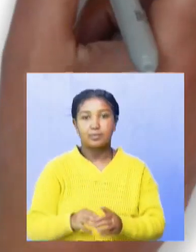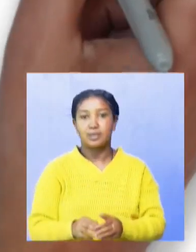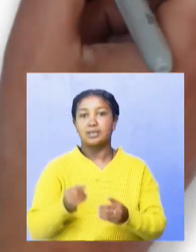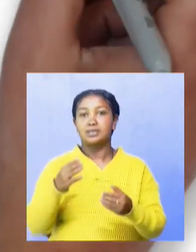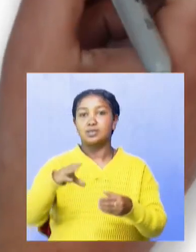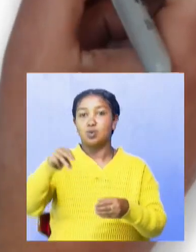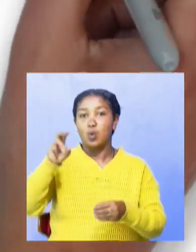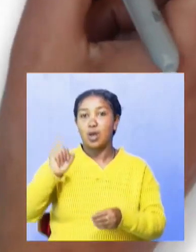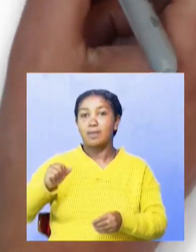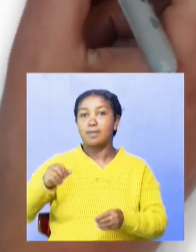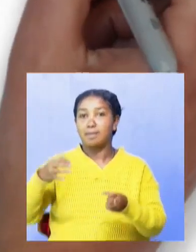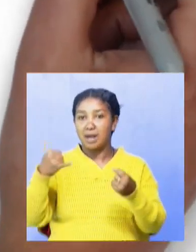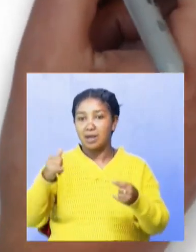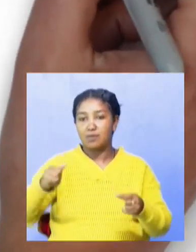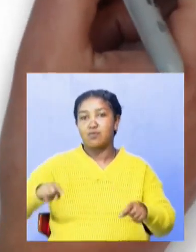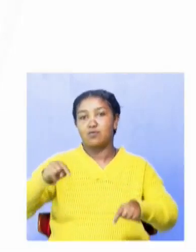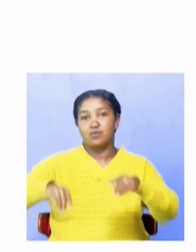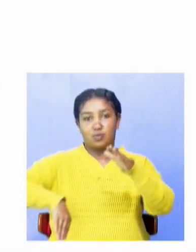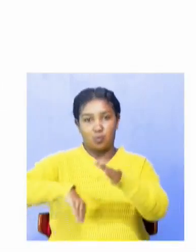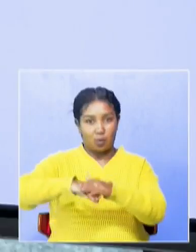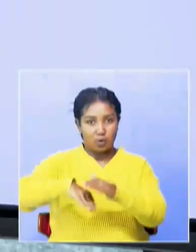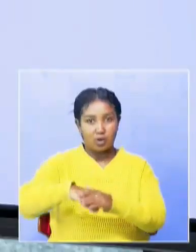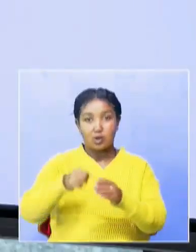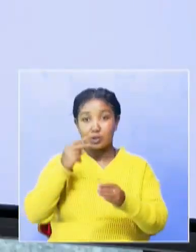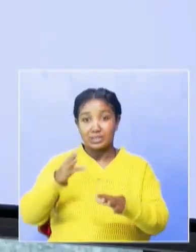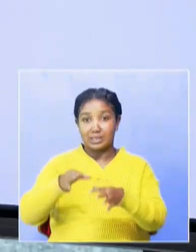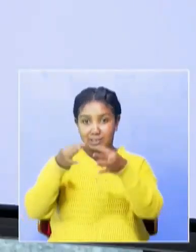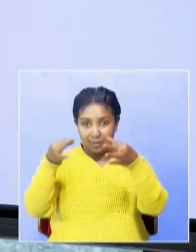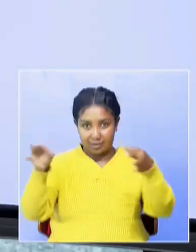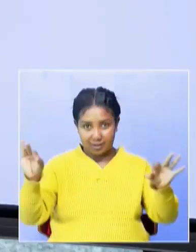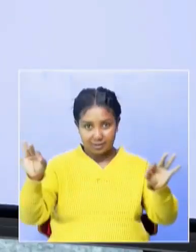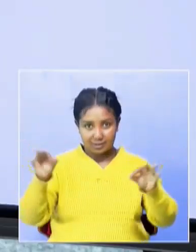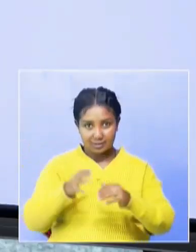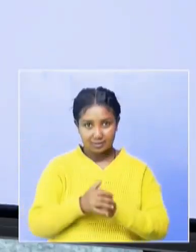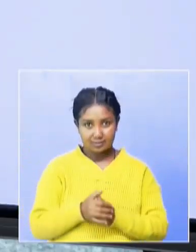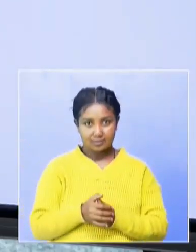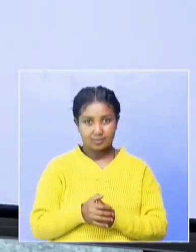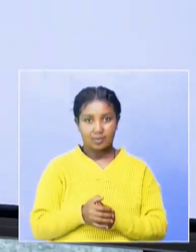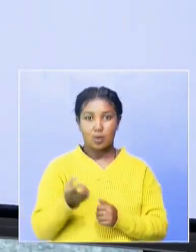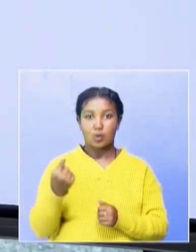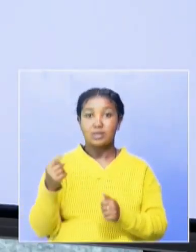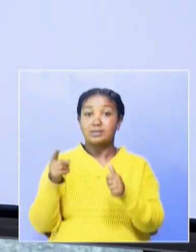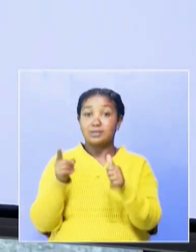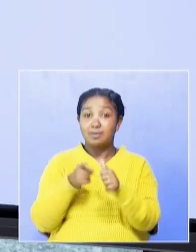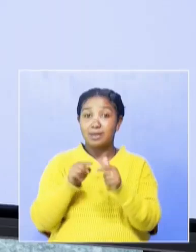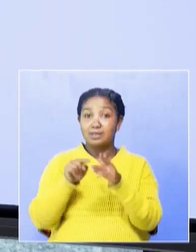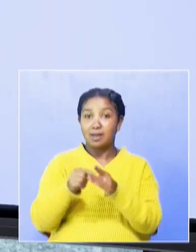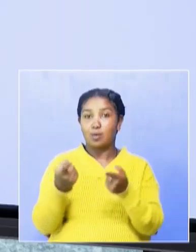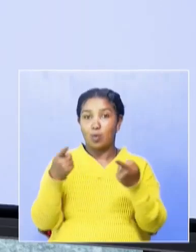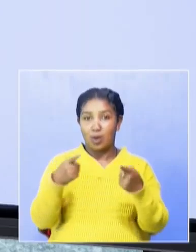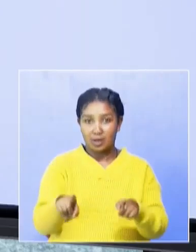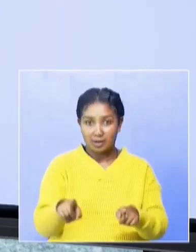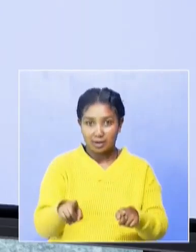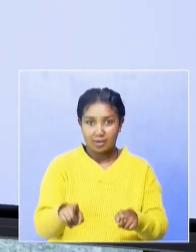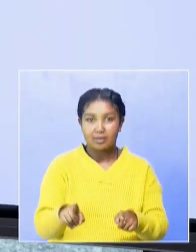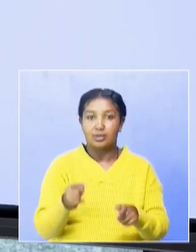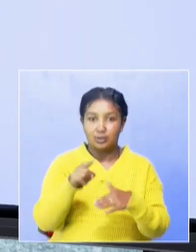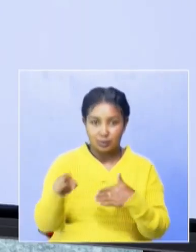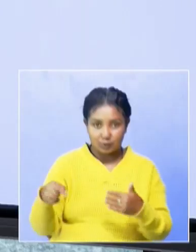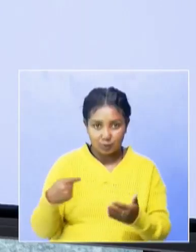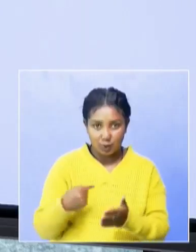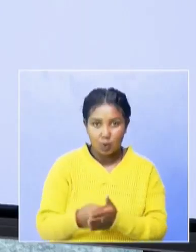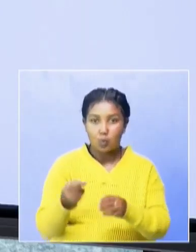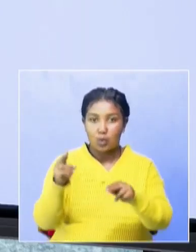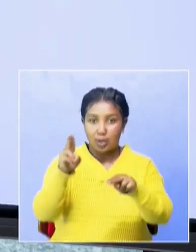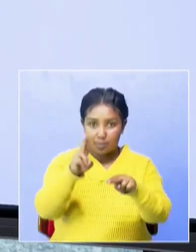The students were playing football. Look, in this sentence, we start from when, okay? So